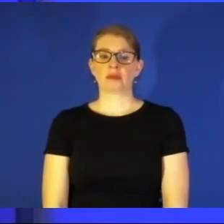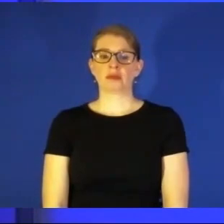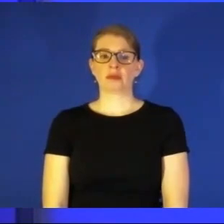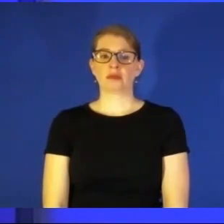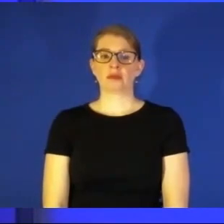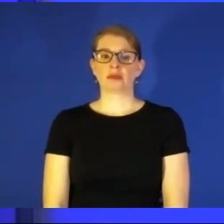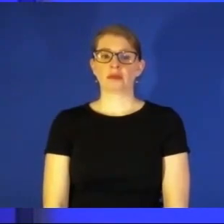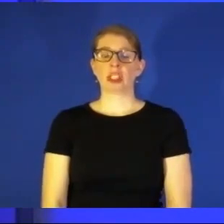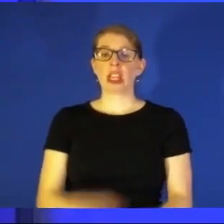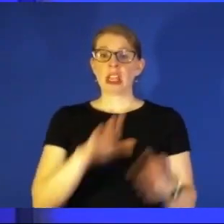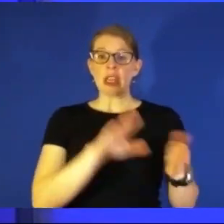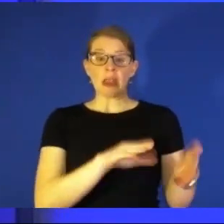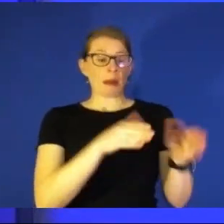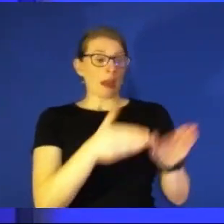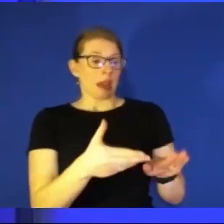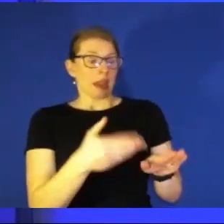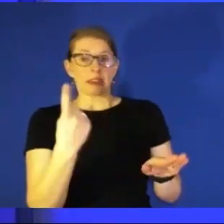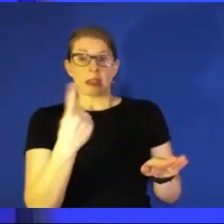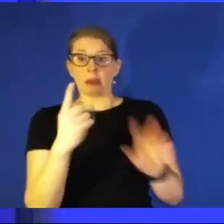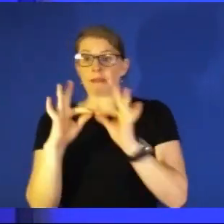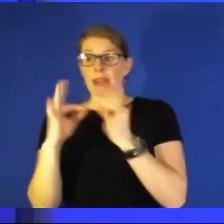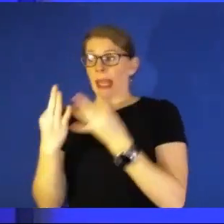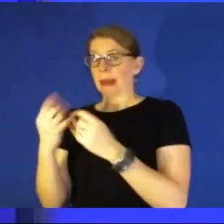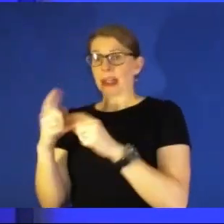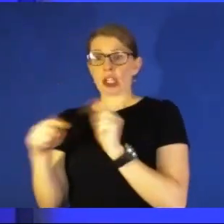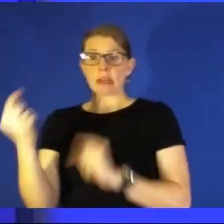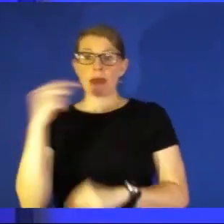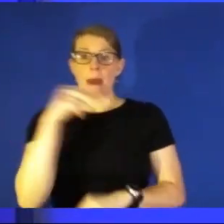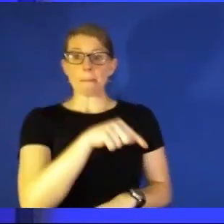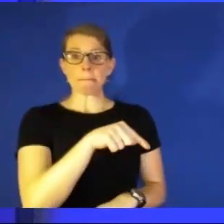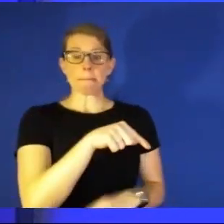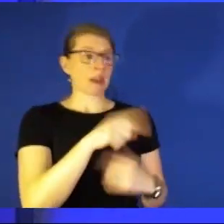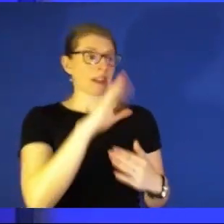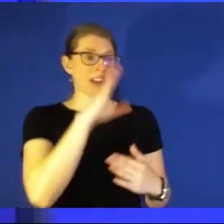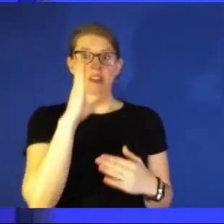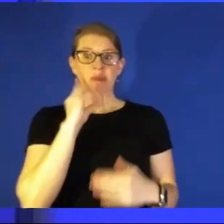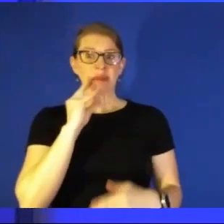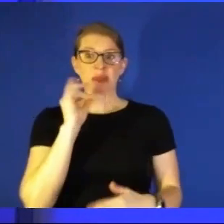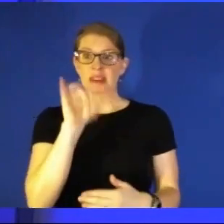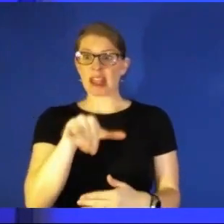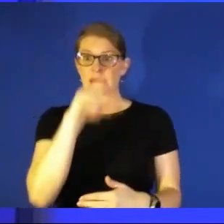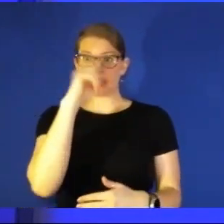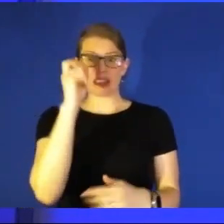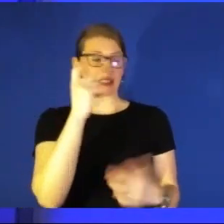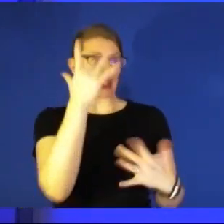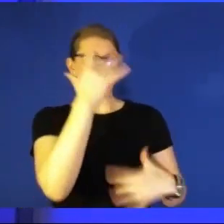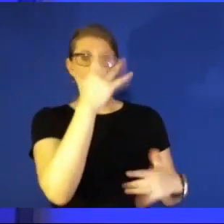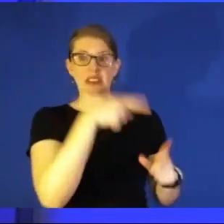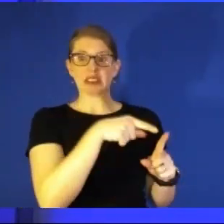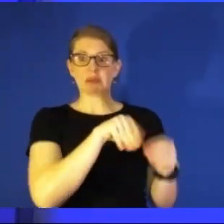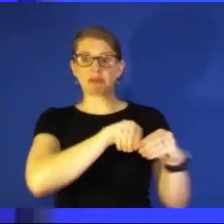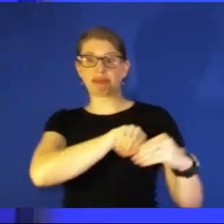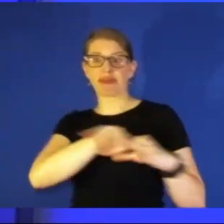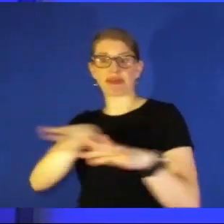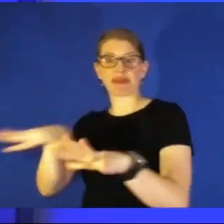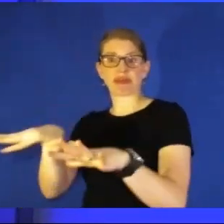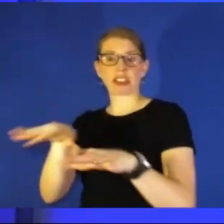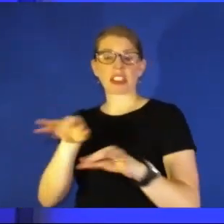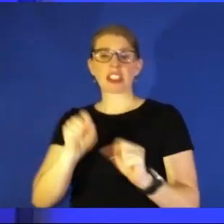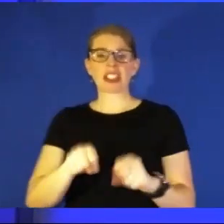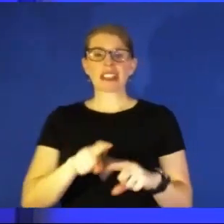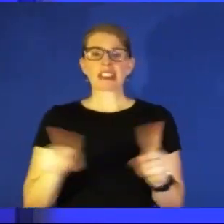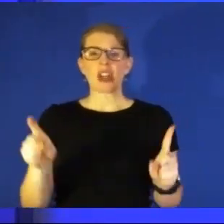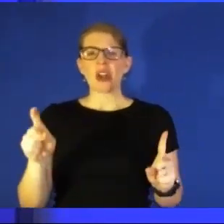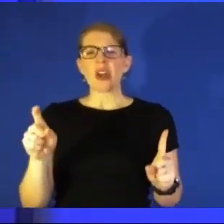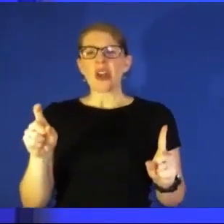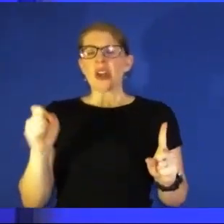of someone's family when they couldn't be there due to illness. So that was a whole different thing that we all had to